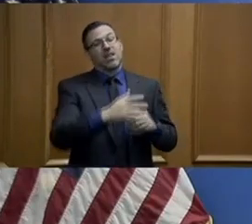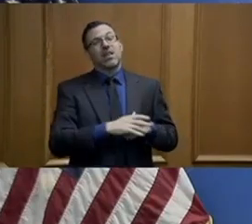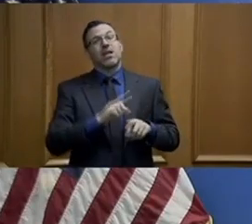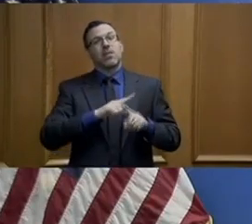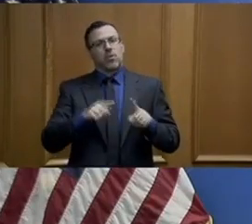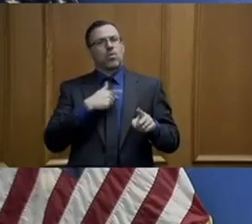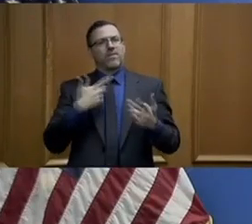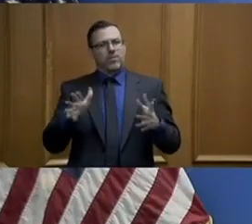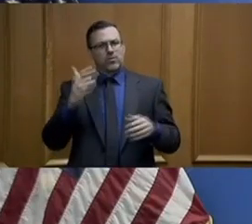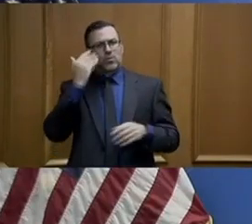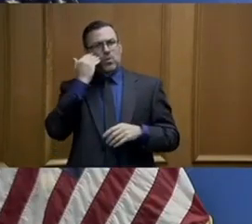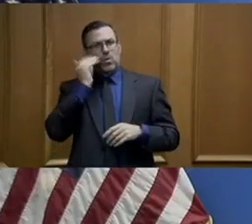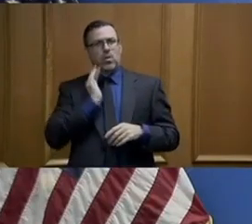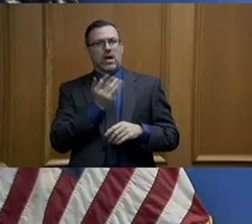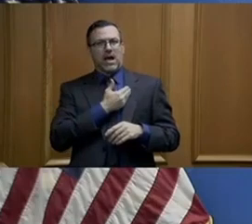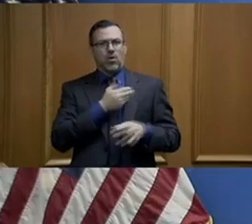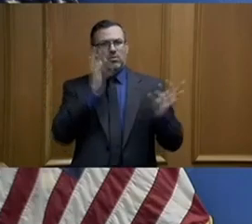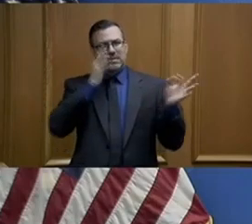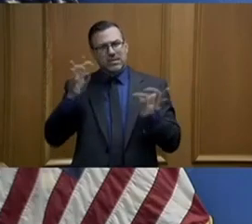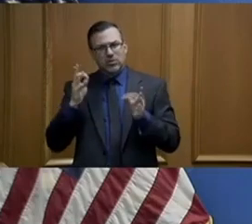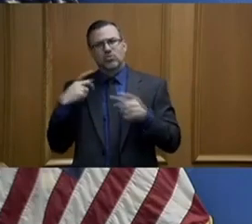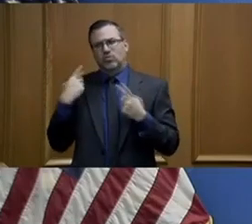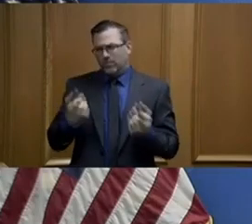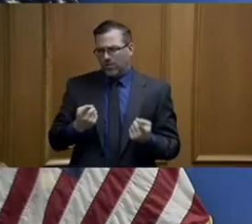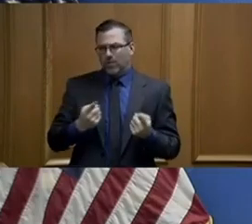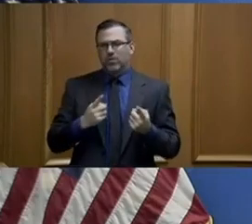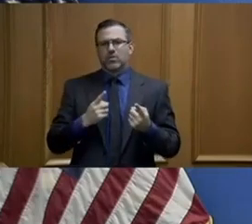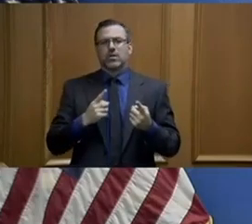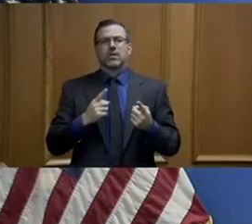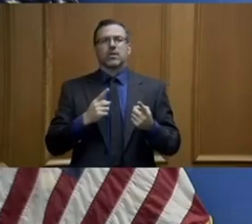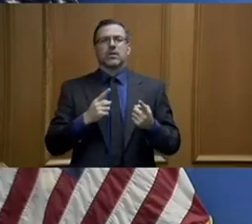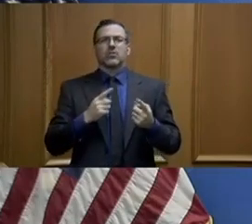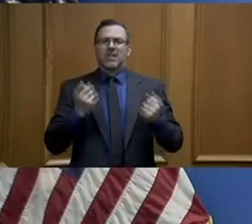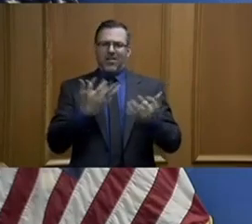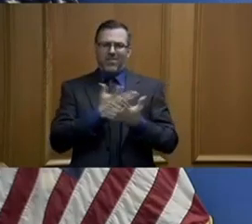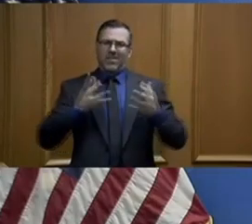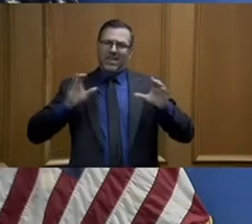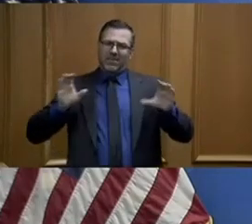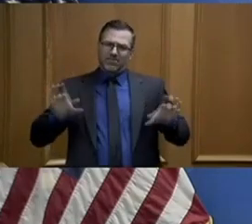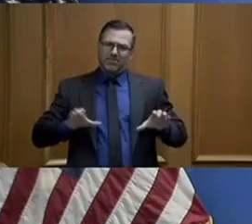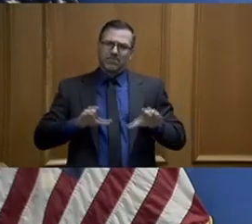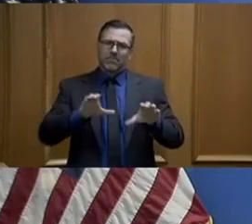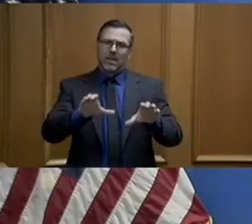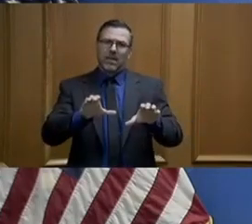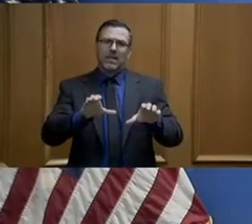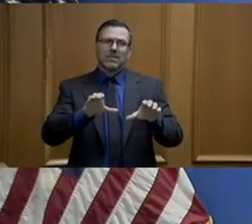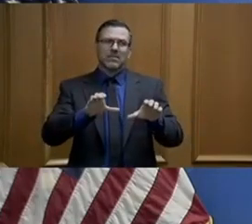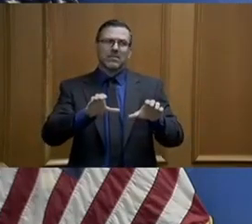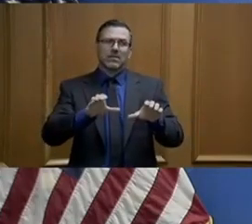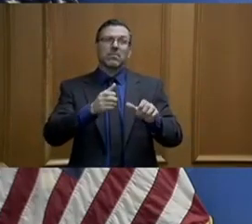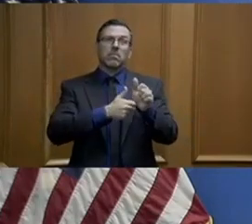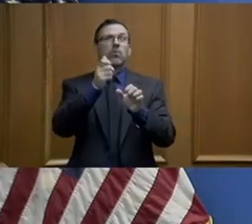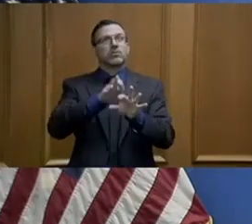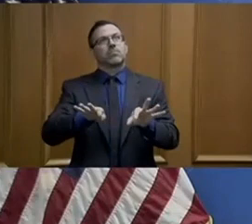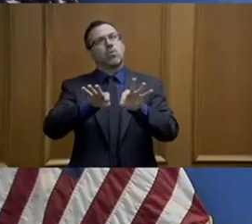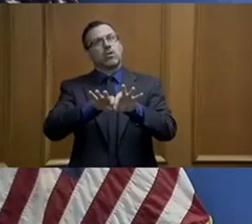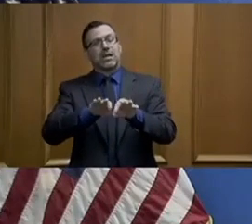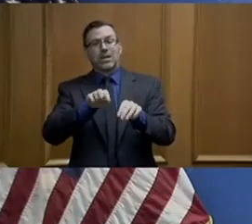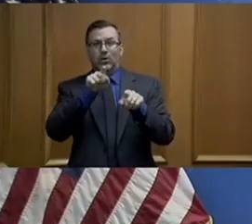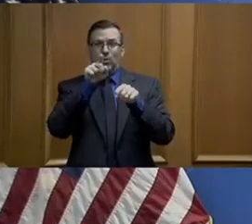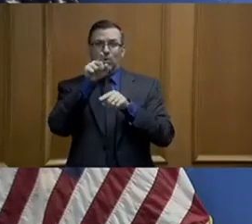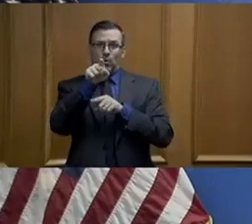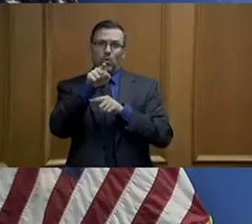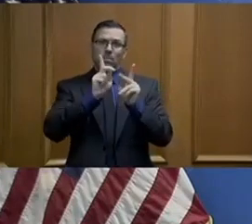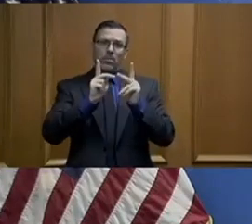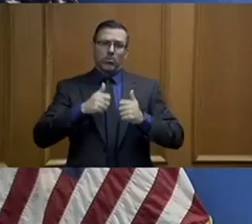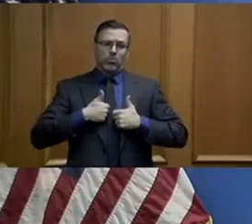state, combined with the local level, most importantly with the determination of our citizens and the